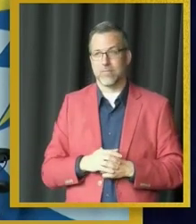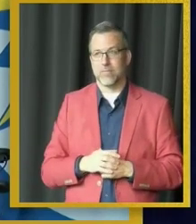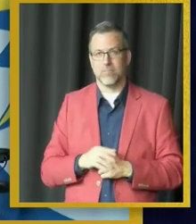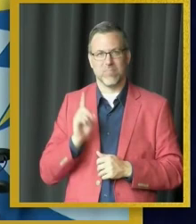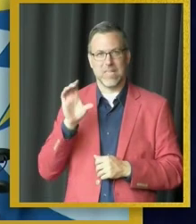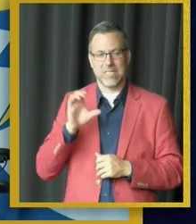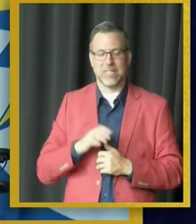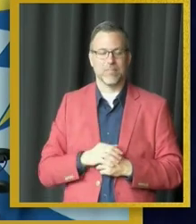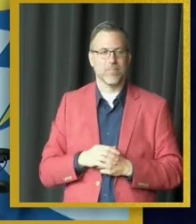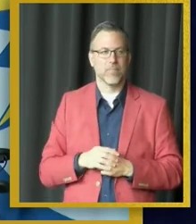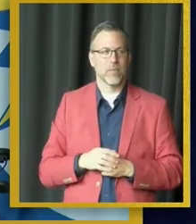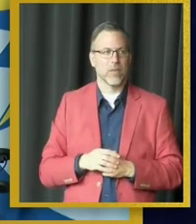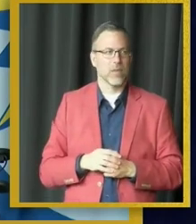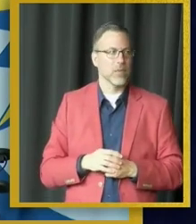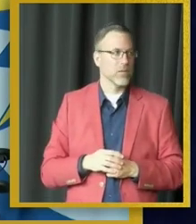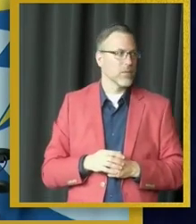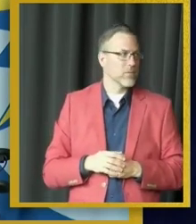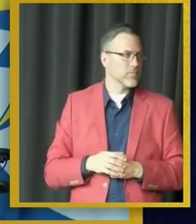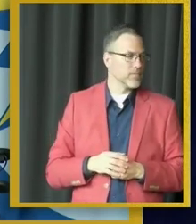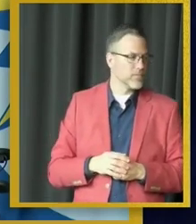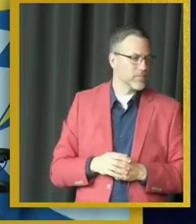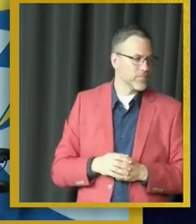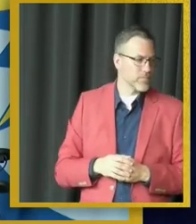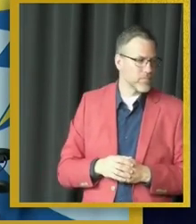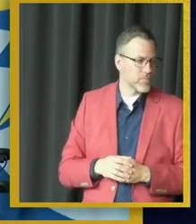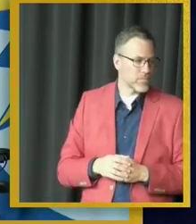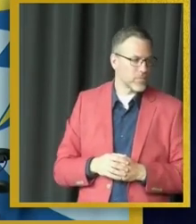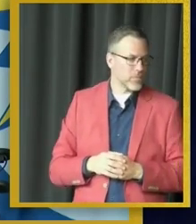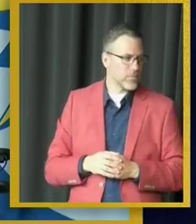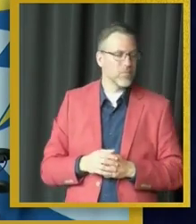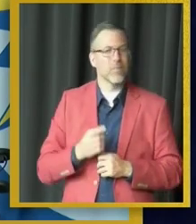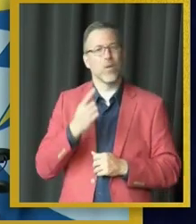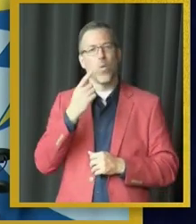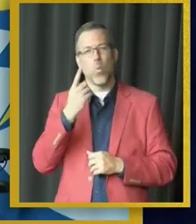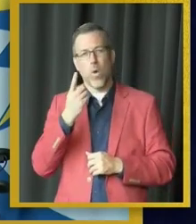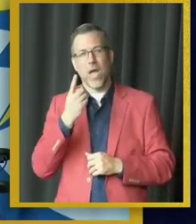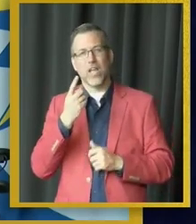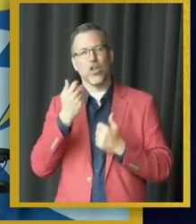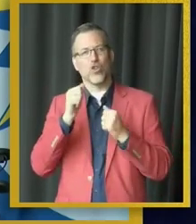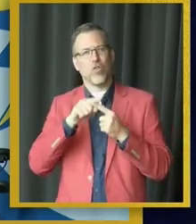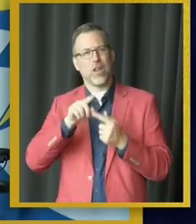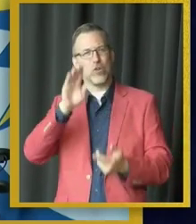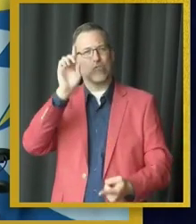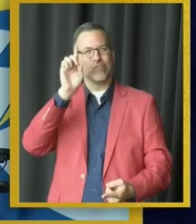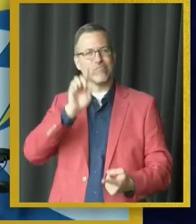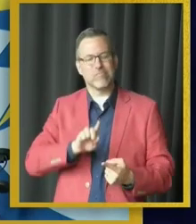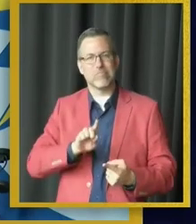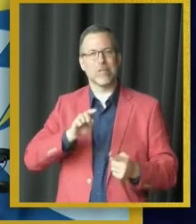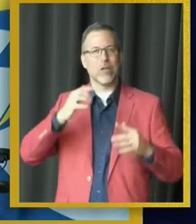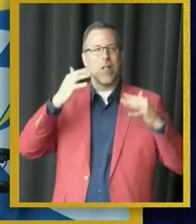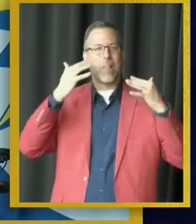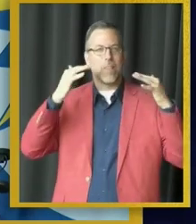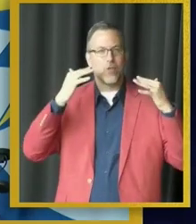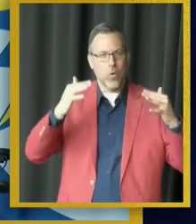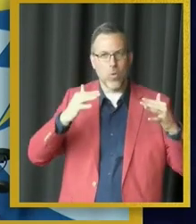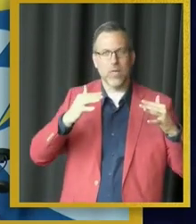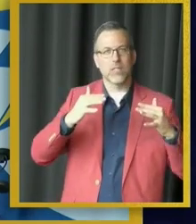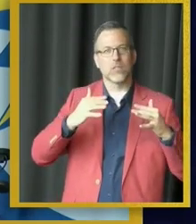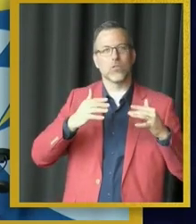Now, one of our first targets is dialing down the noise to find harmony between visitors and